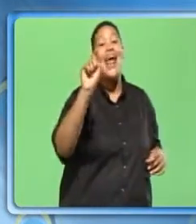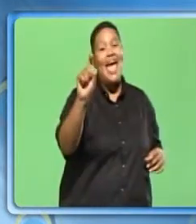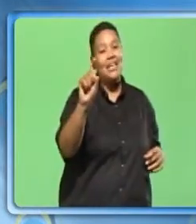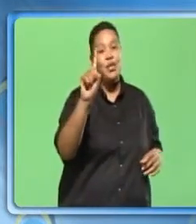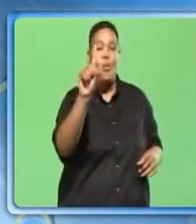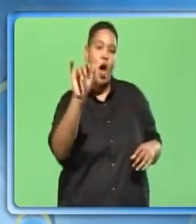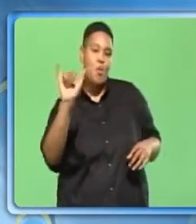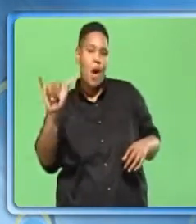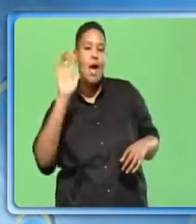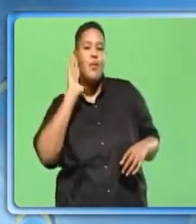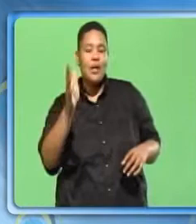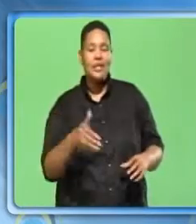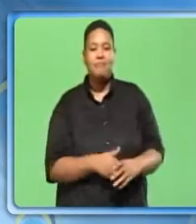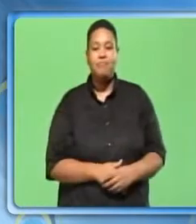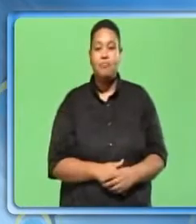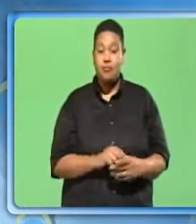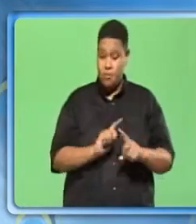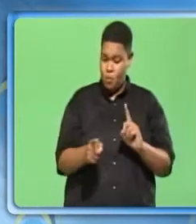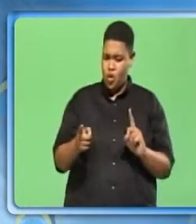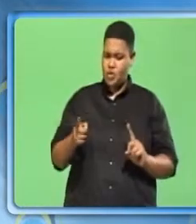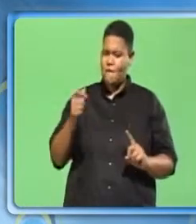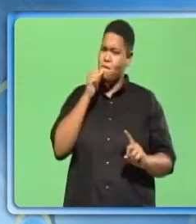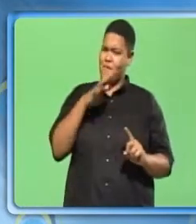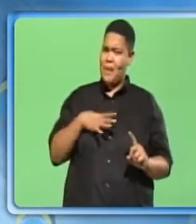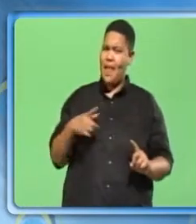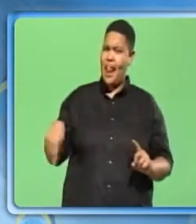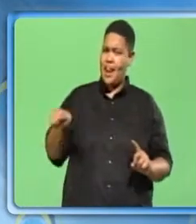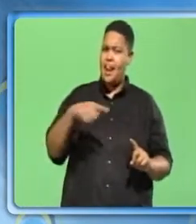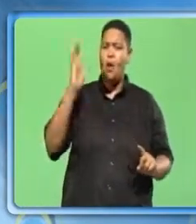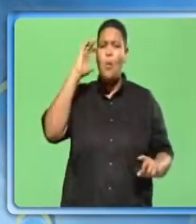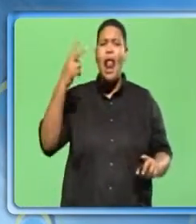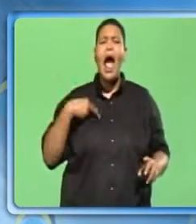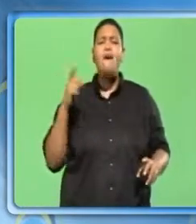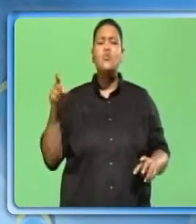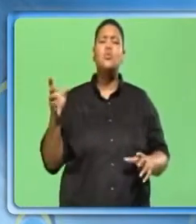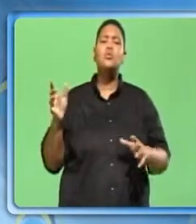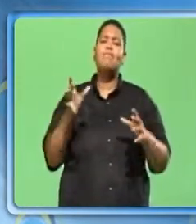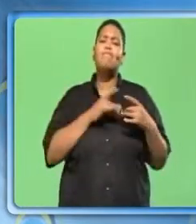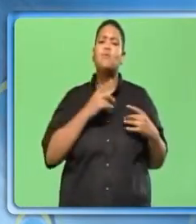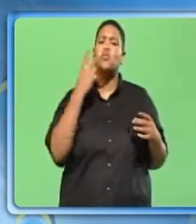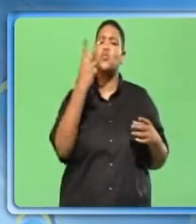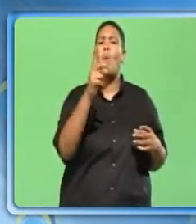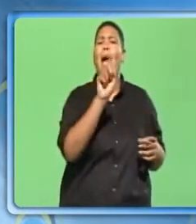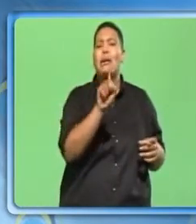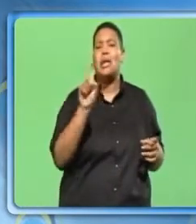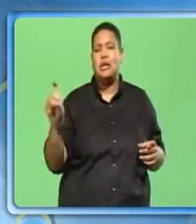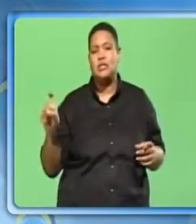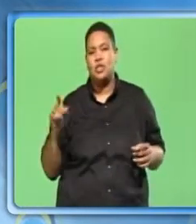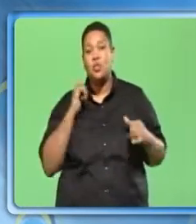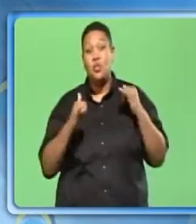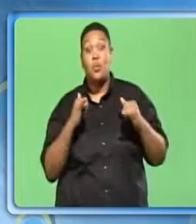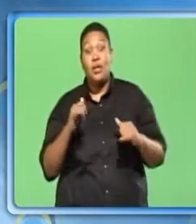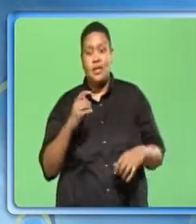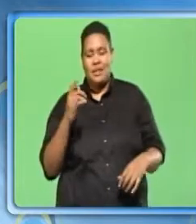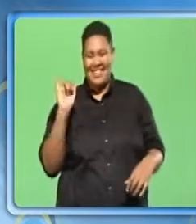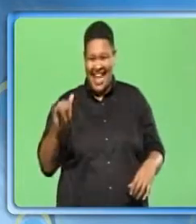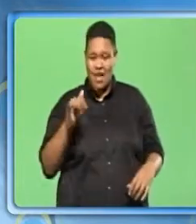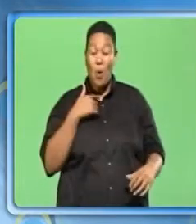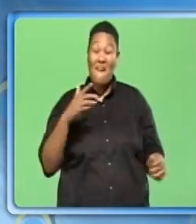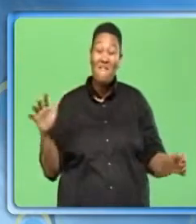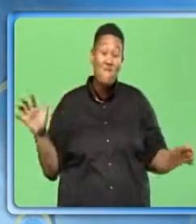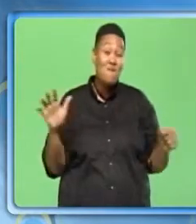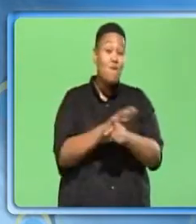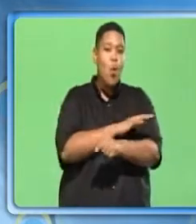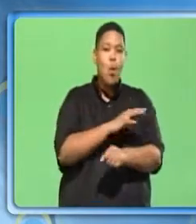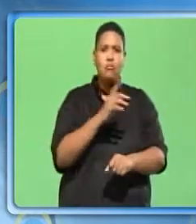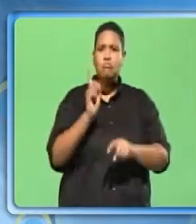one Y. On the other hand, females would have to inherit two X's with the disorder to have full-blown